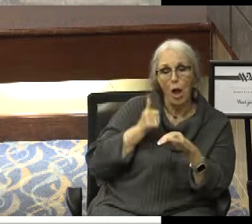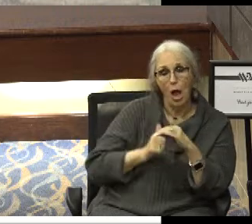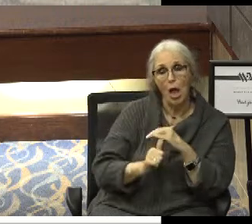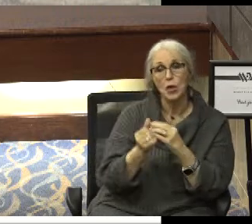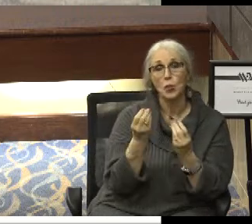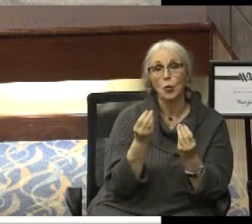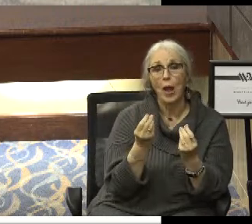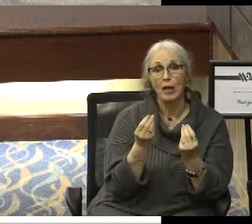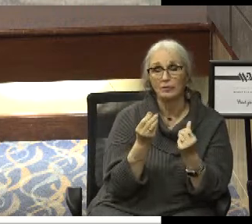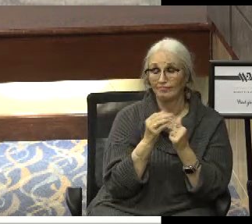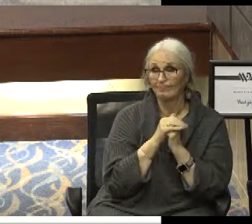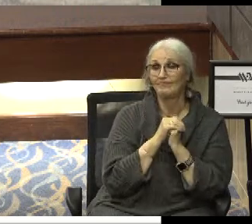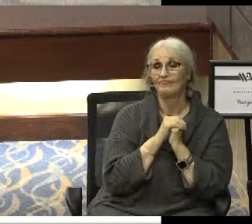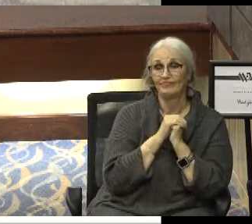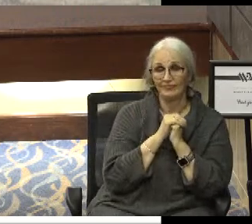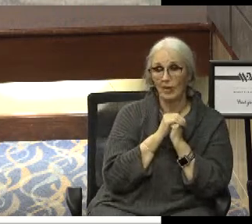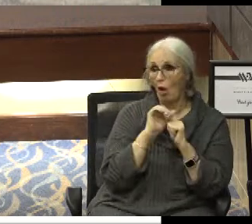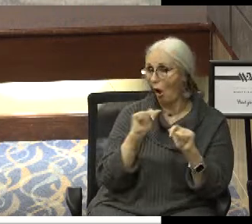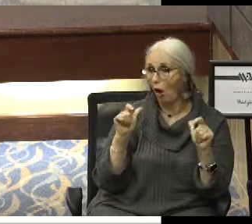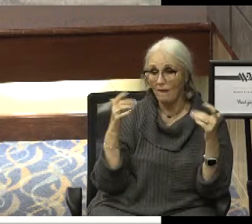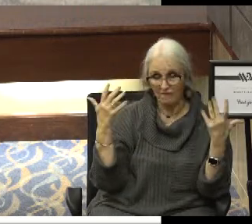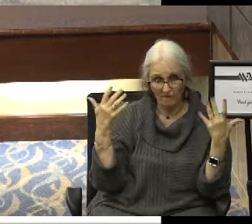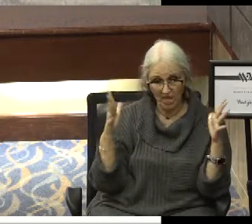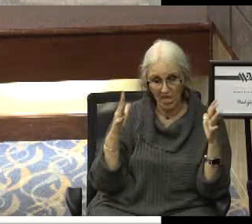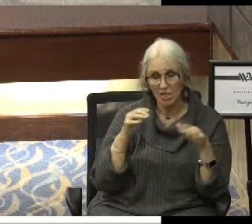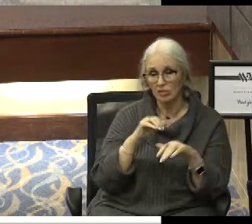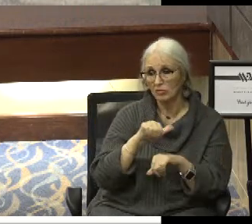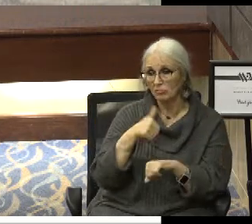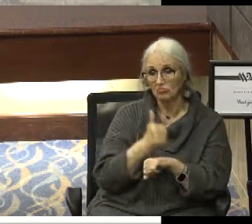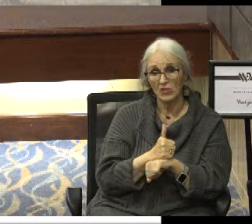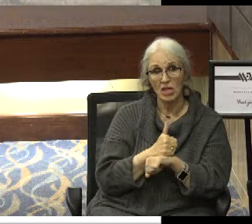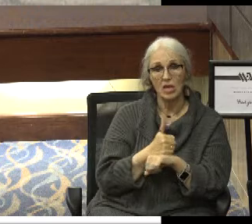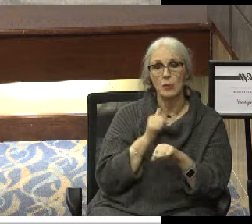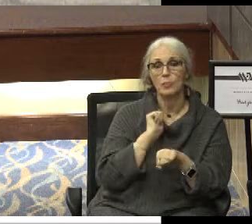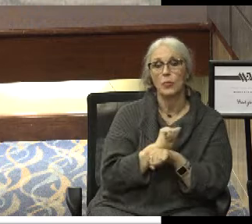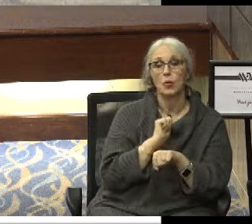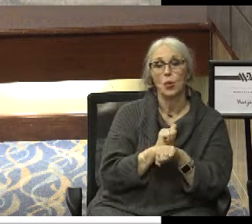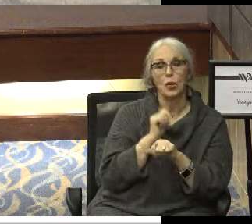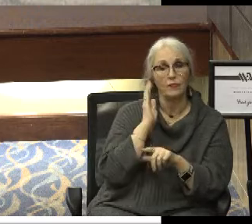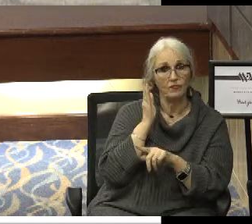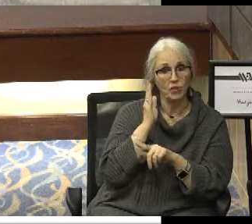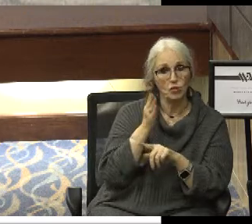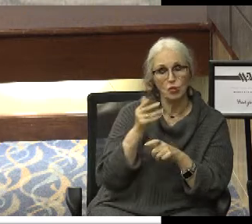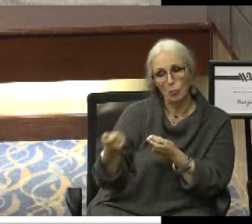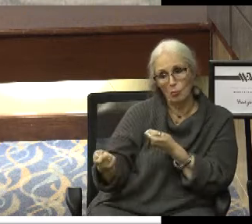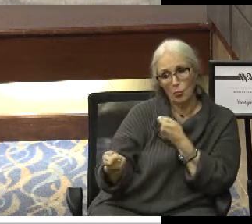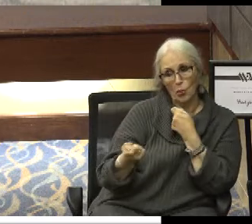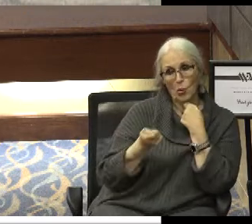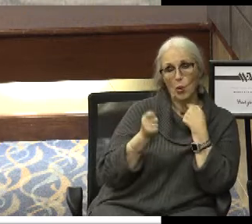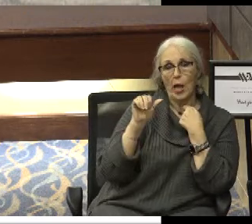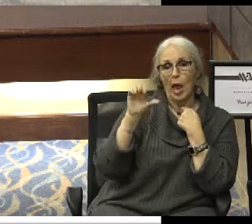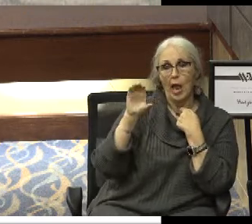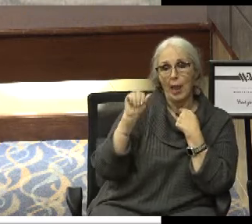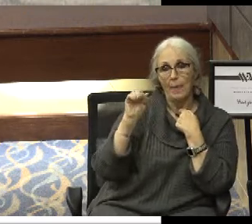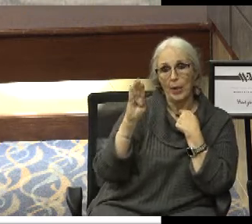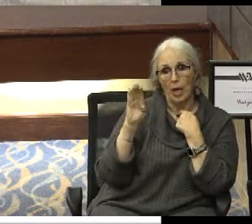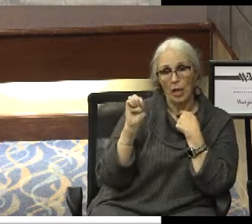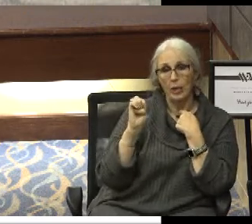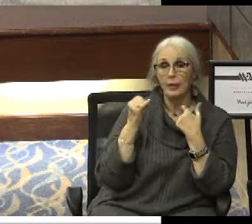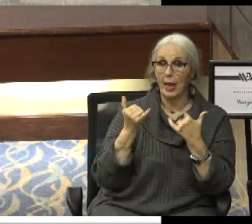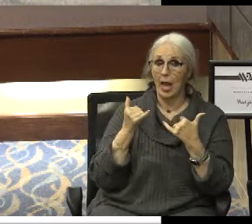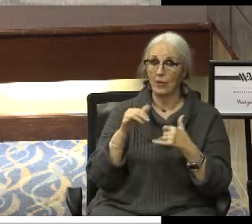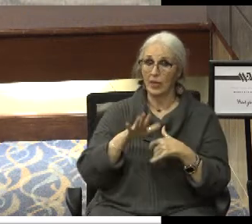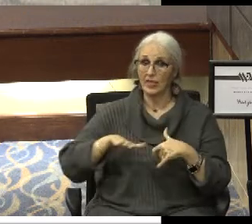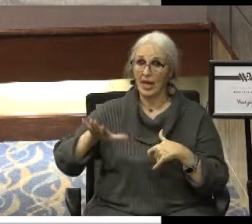that conduit is primarily in place, and they'll be working in the near term to pull those cables so that this area